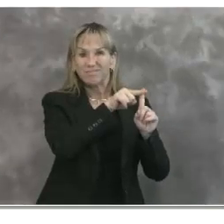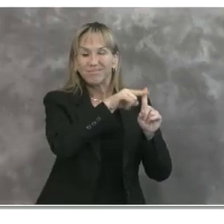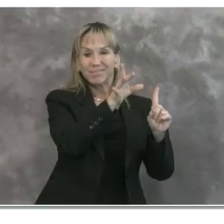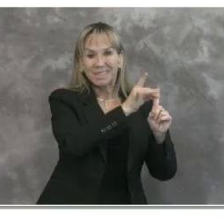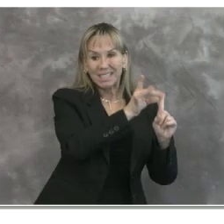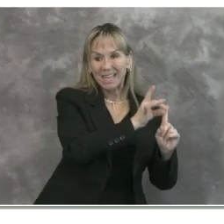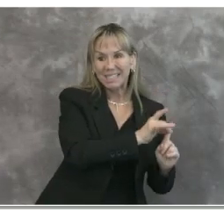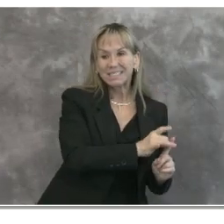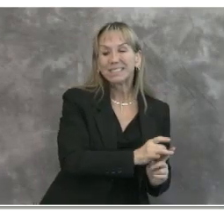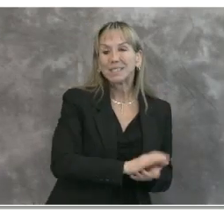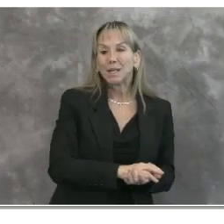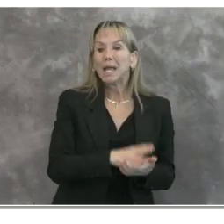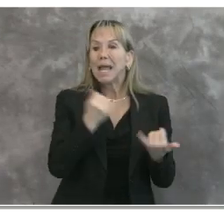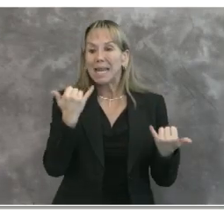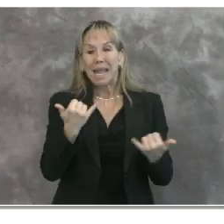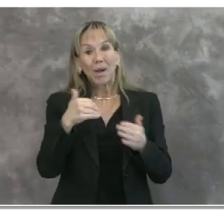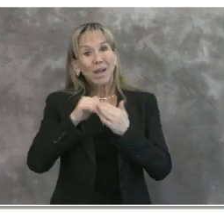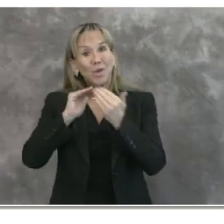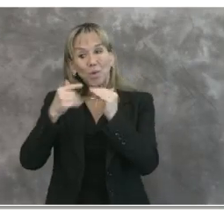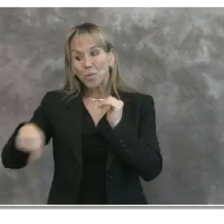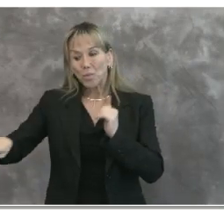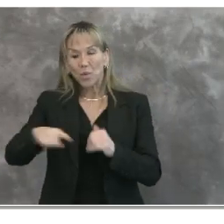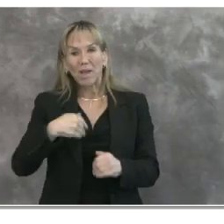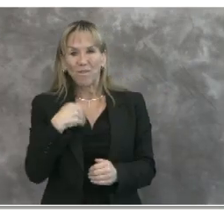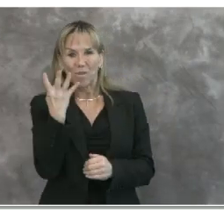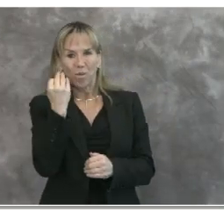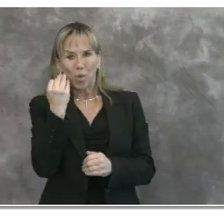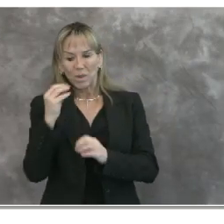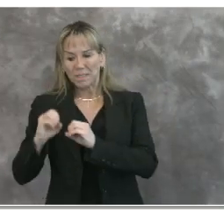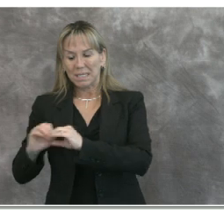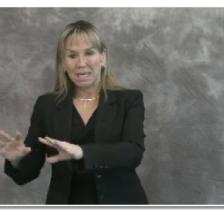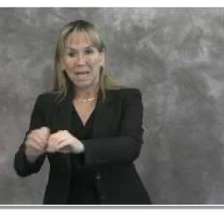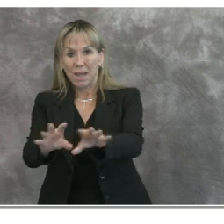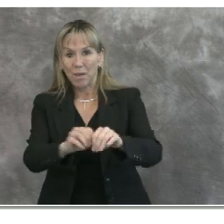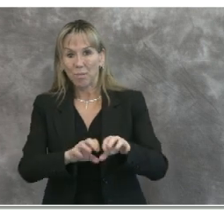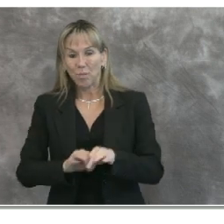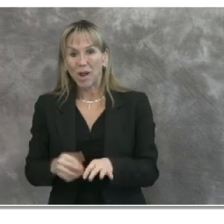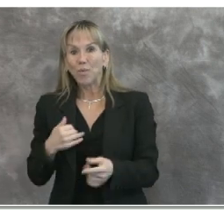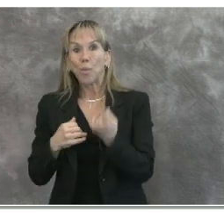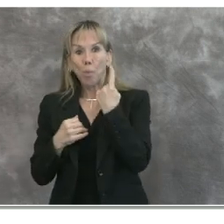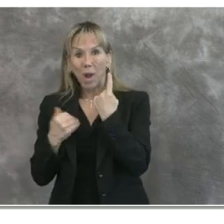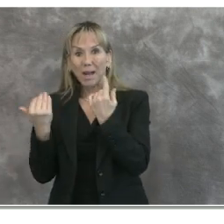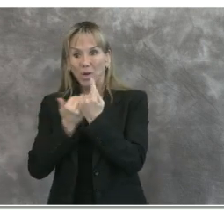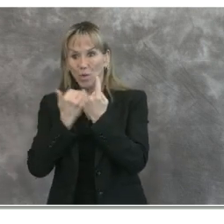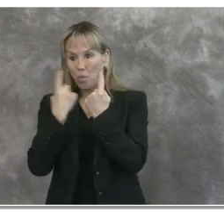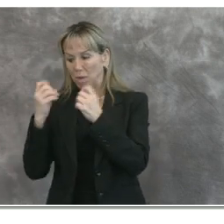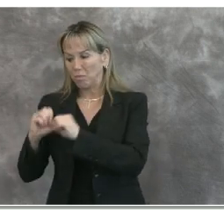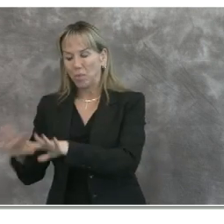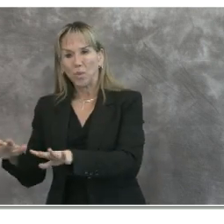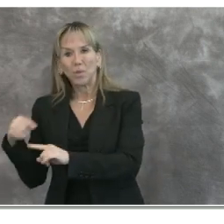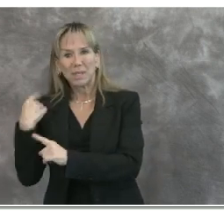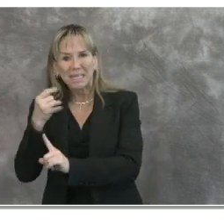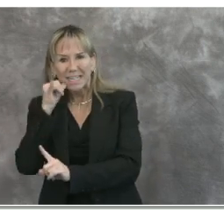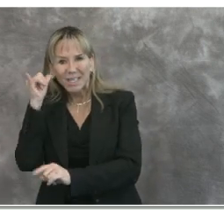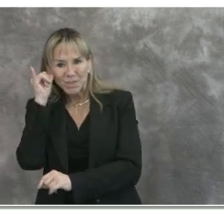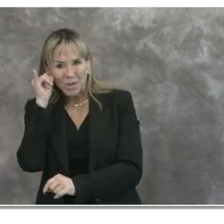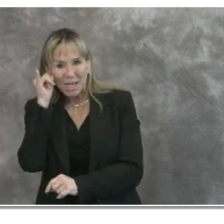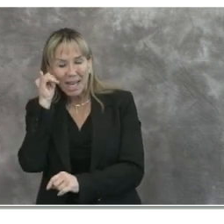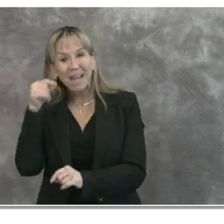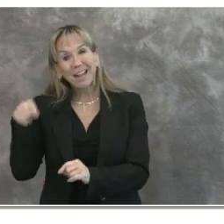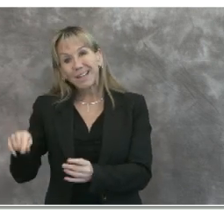14 active outbreaks in community setting locations, which includes 1 new outbreak since yesterday and